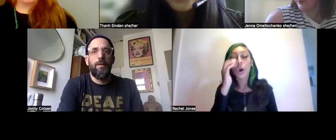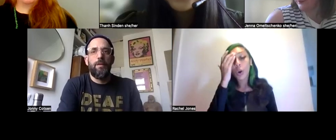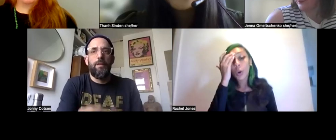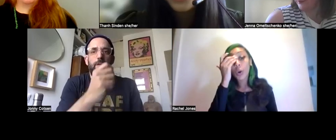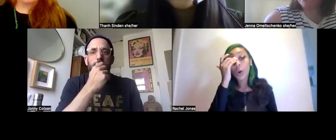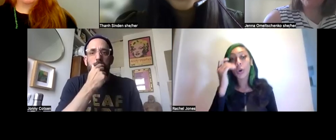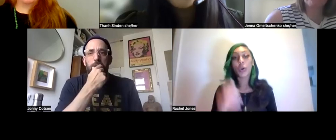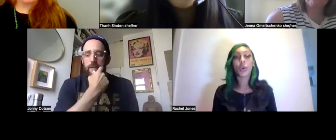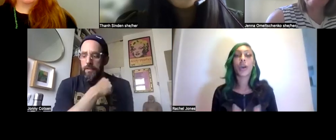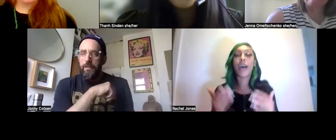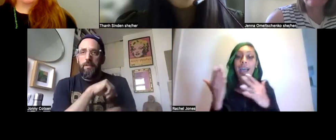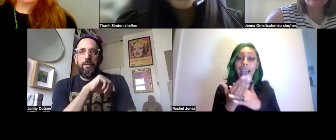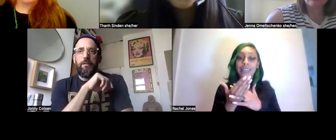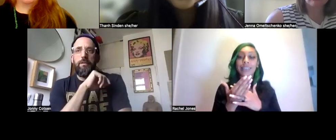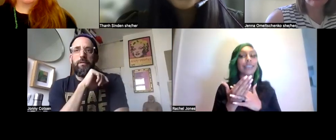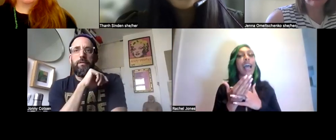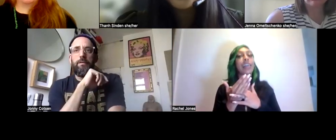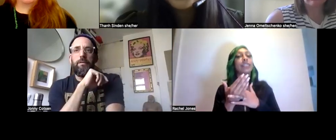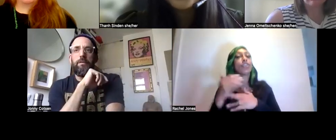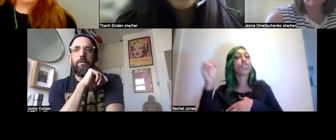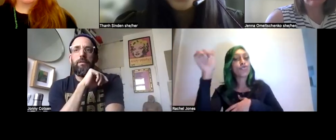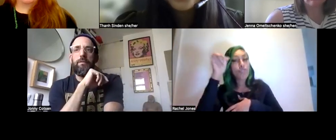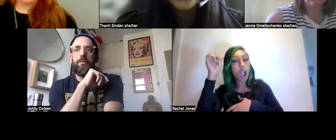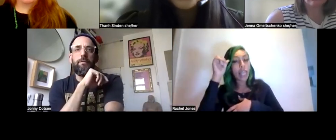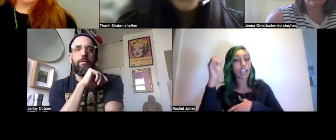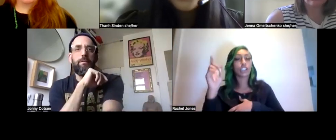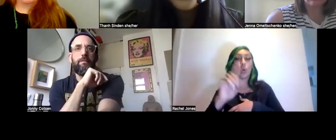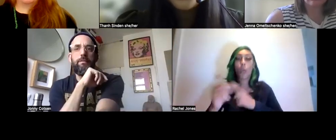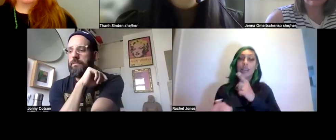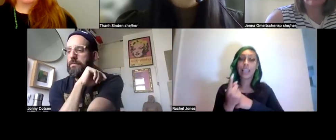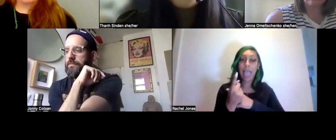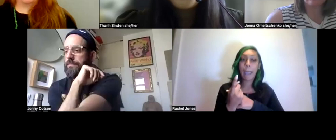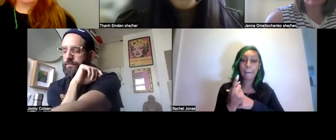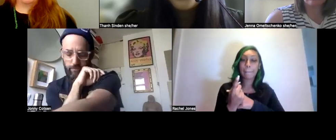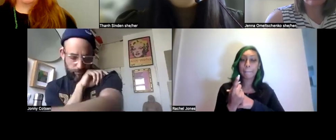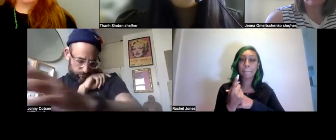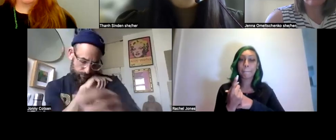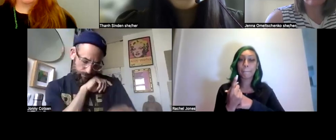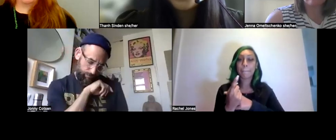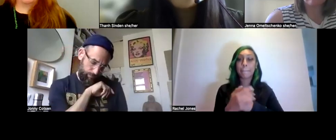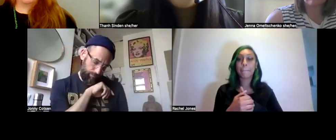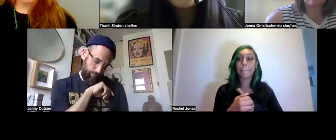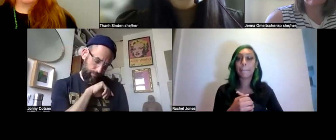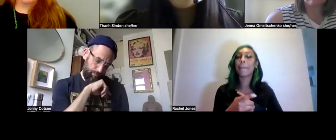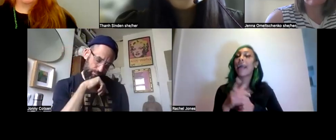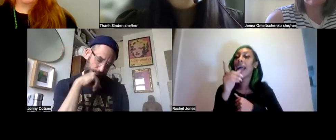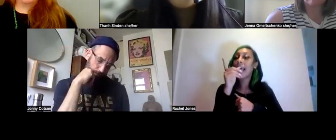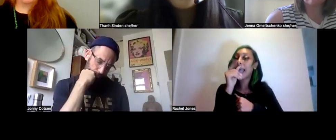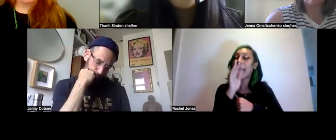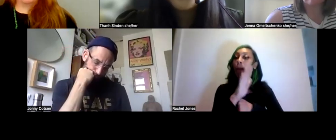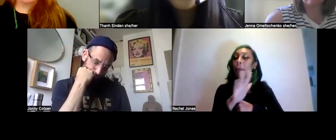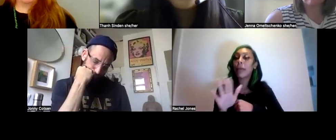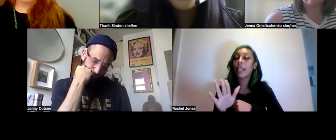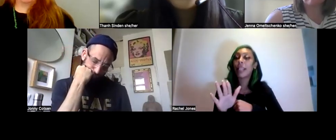knowing and having access to knowledge and to what's happening, and being able to,